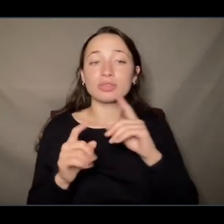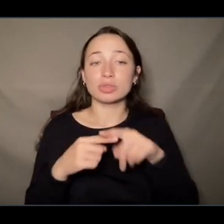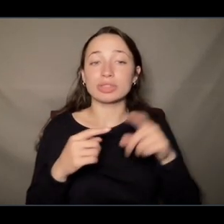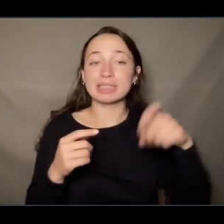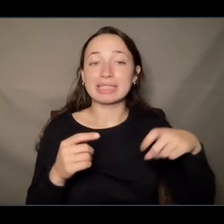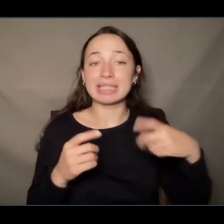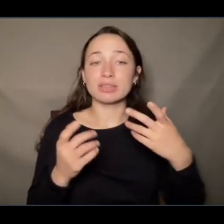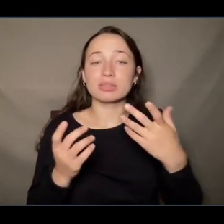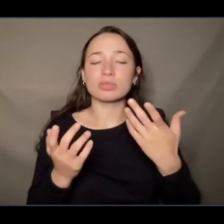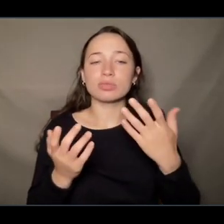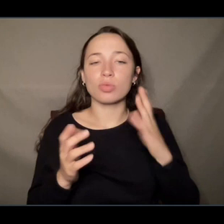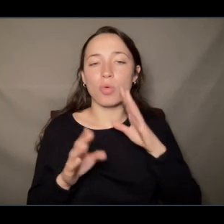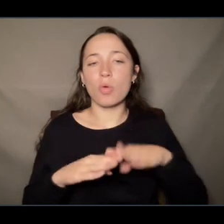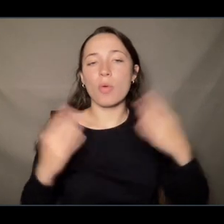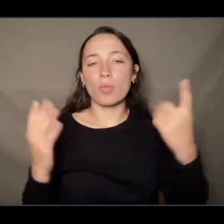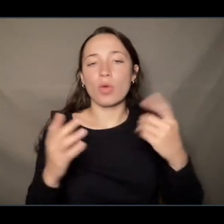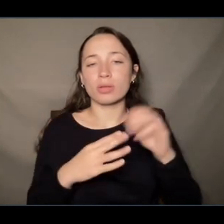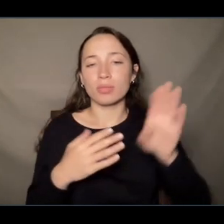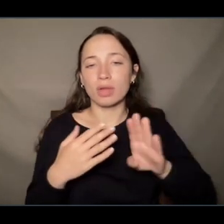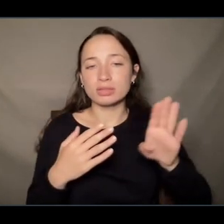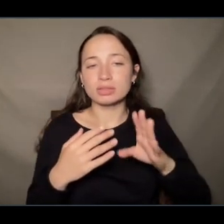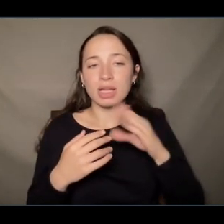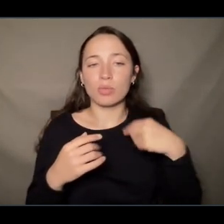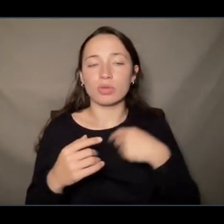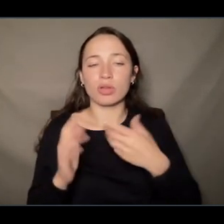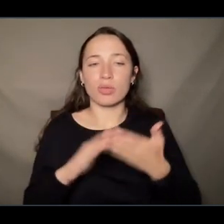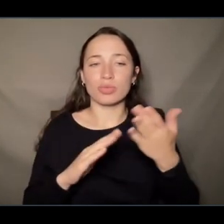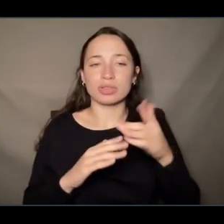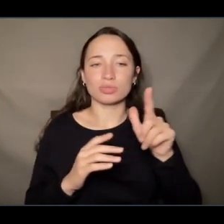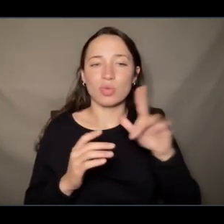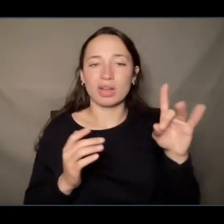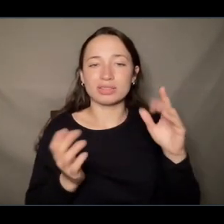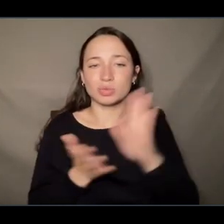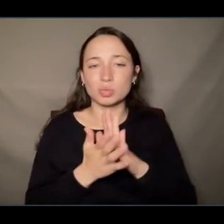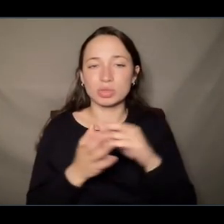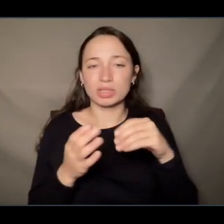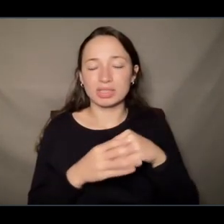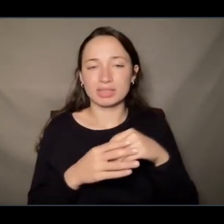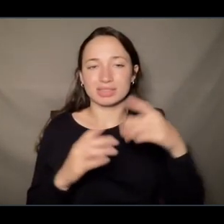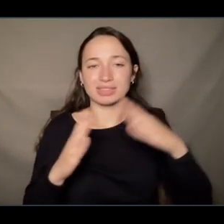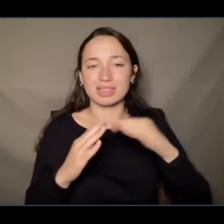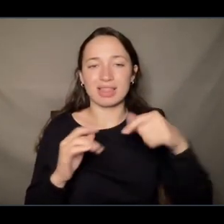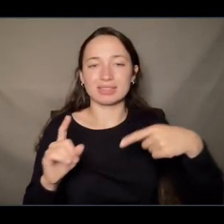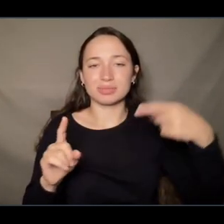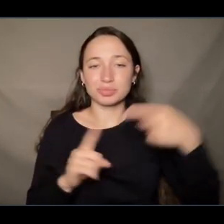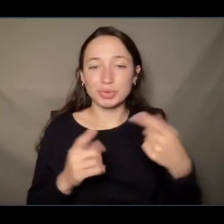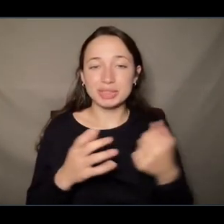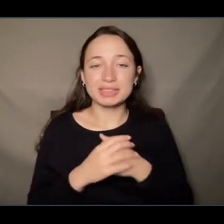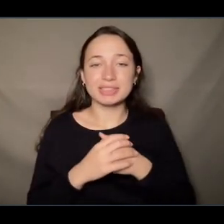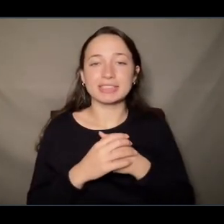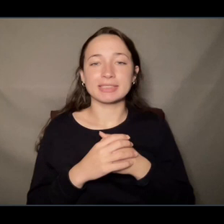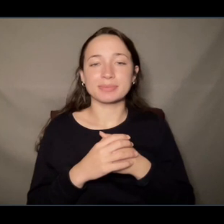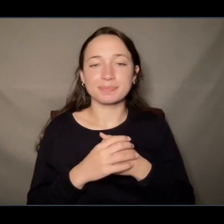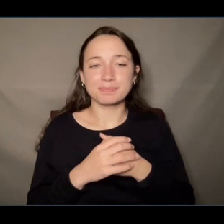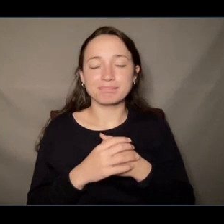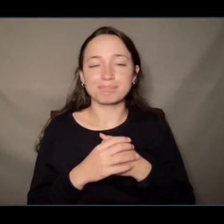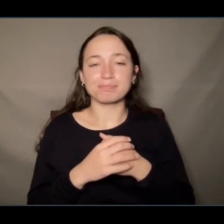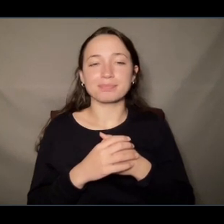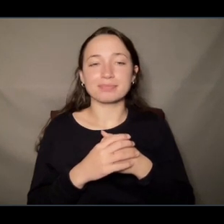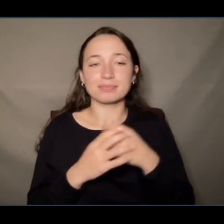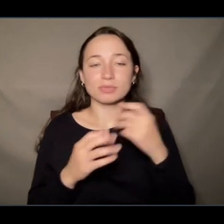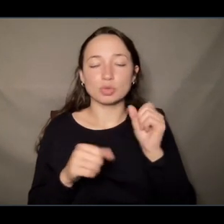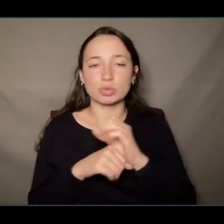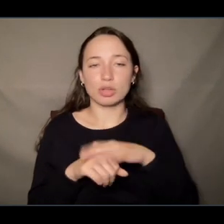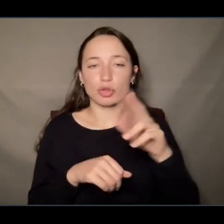we opened the second one in Boston. And we are operating 28 schools in the city at this point. And